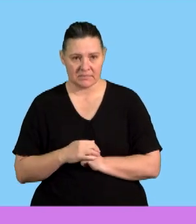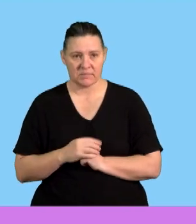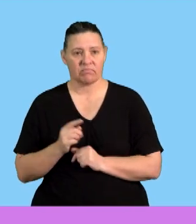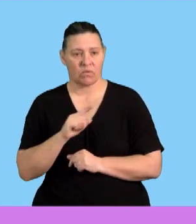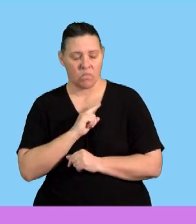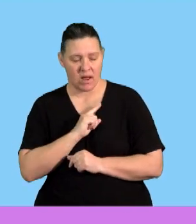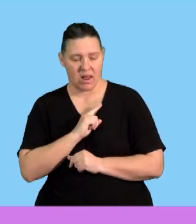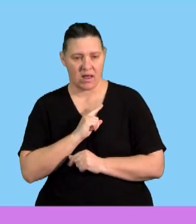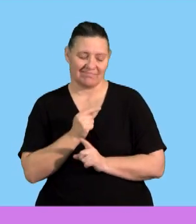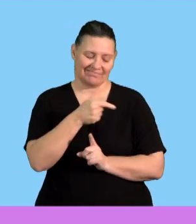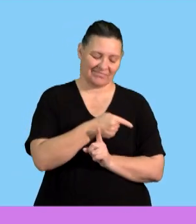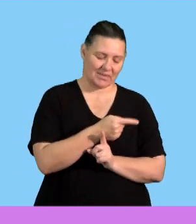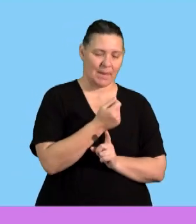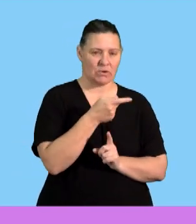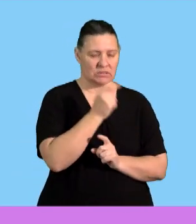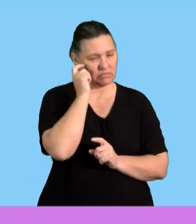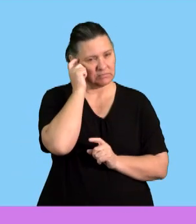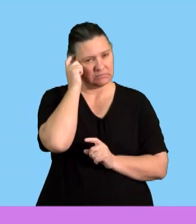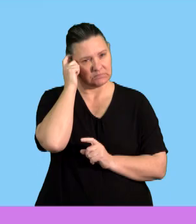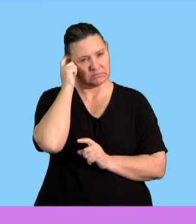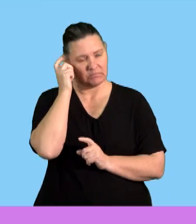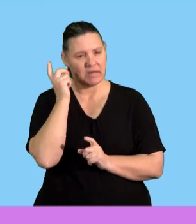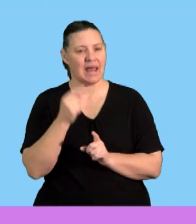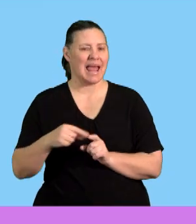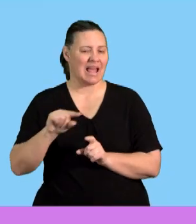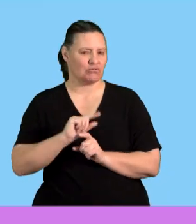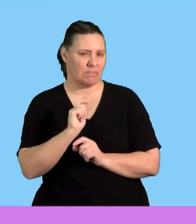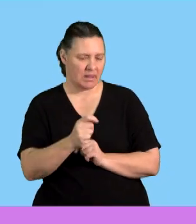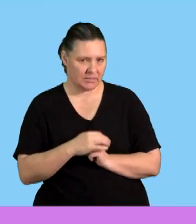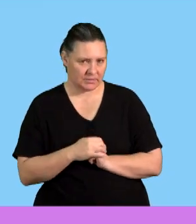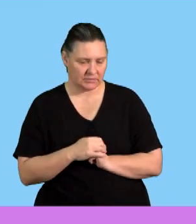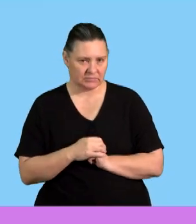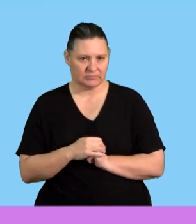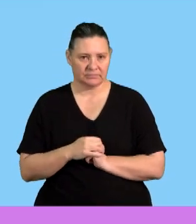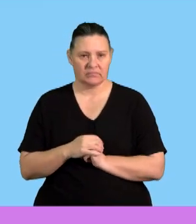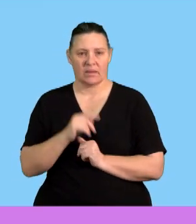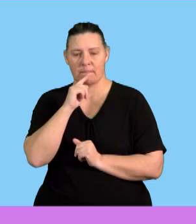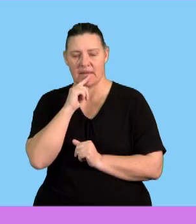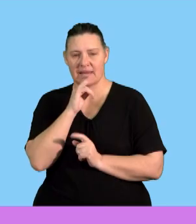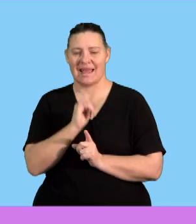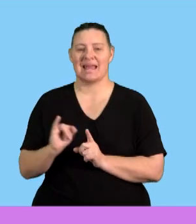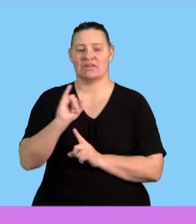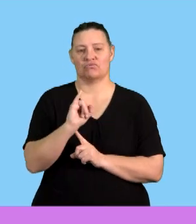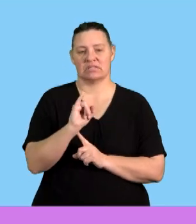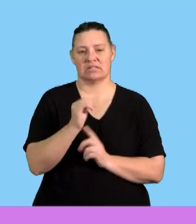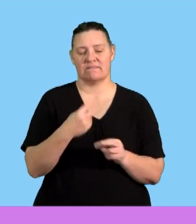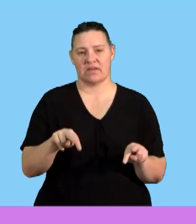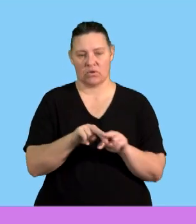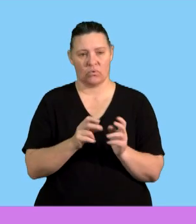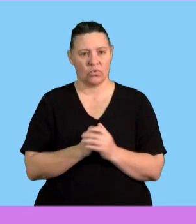1,275 Rand on his original amount. So there's an extra. That is your interest